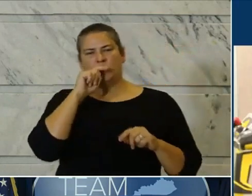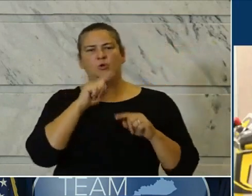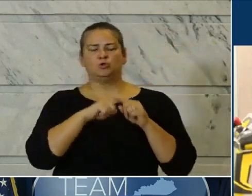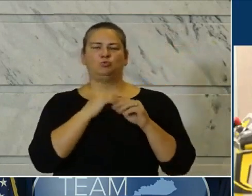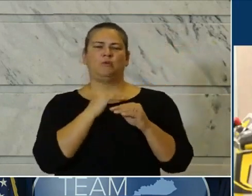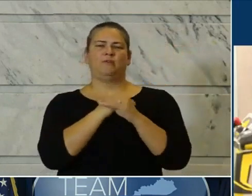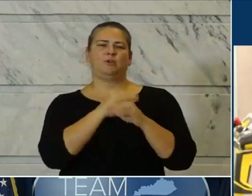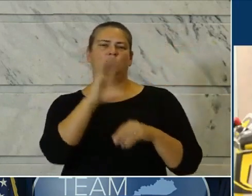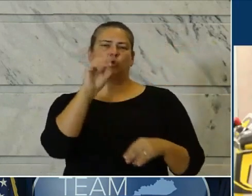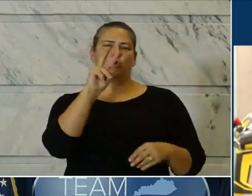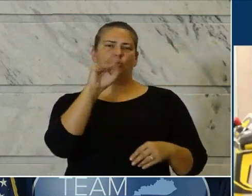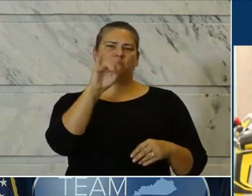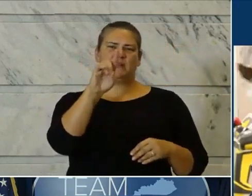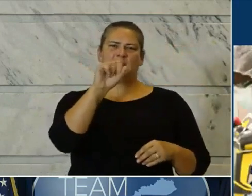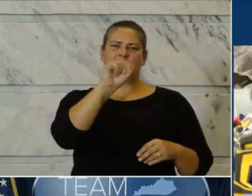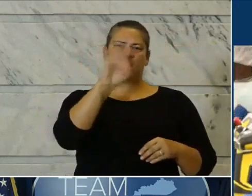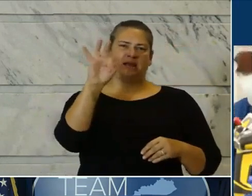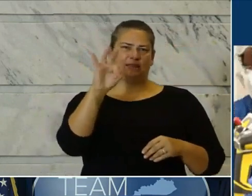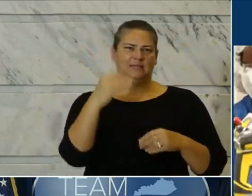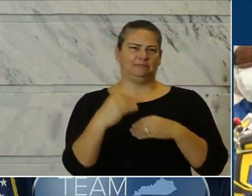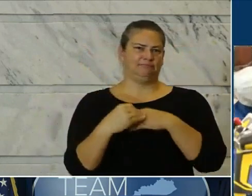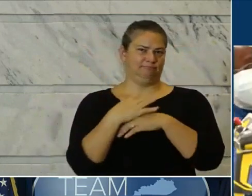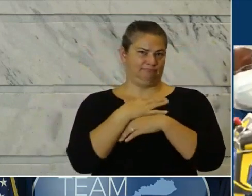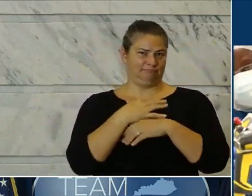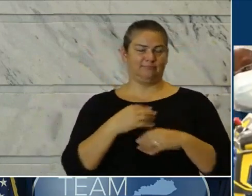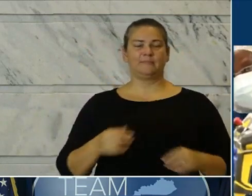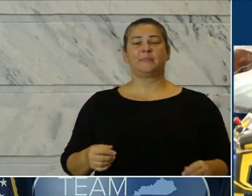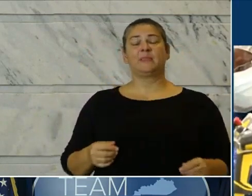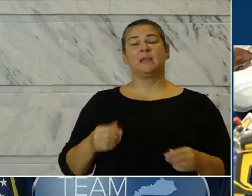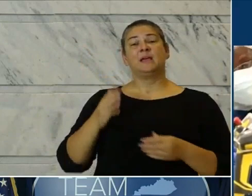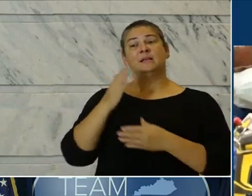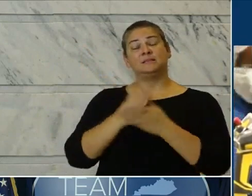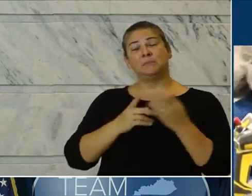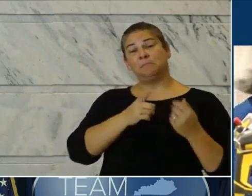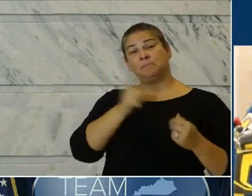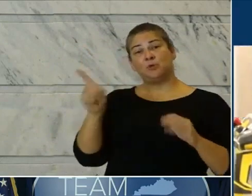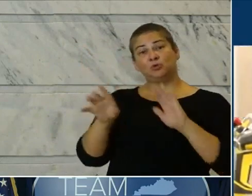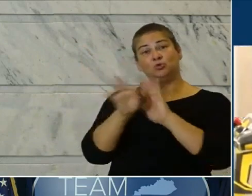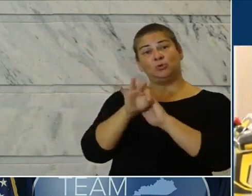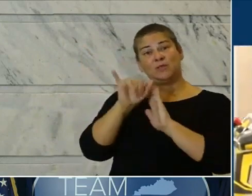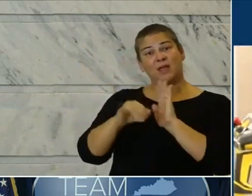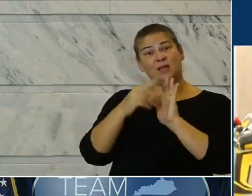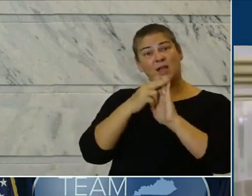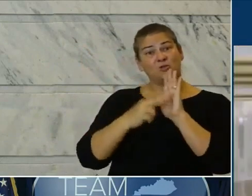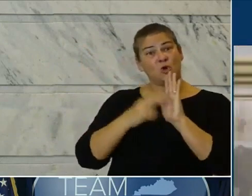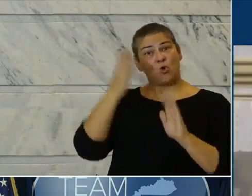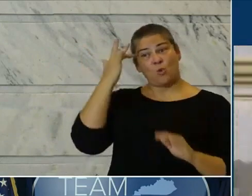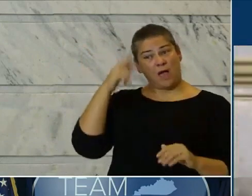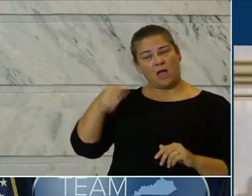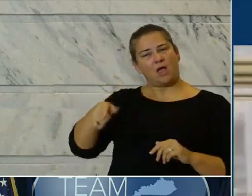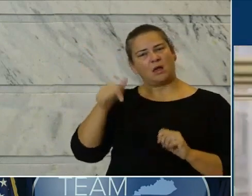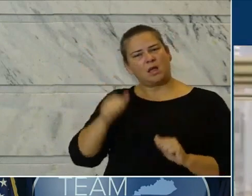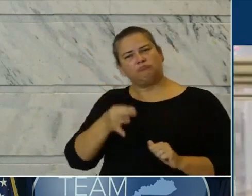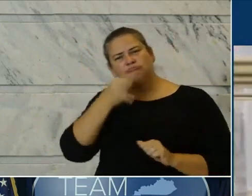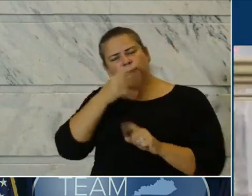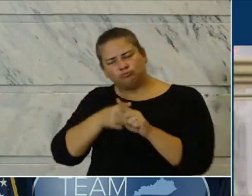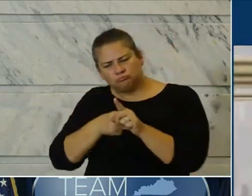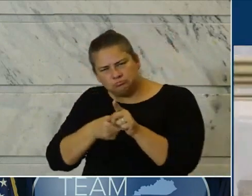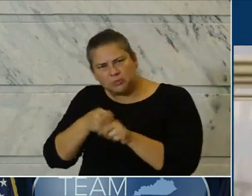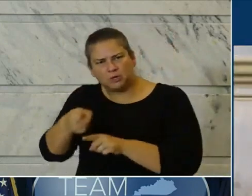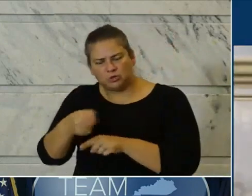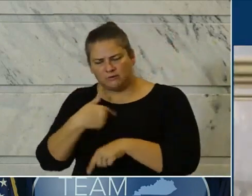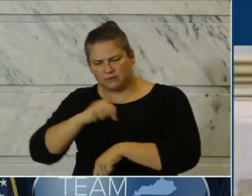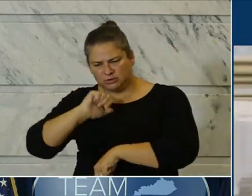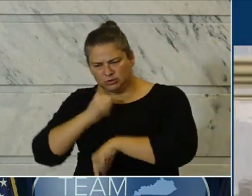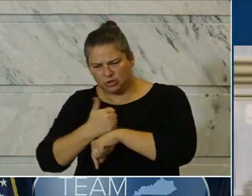a COVID-19 infection. Summit was selected for the contract based on its specialized capabilities, established infrastructure,